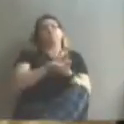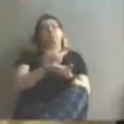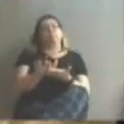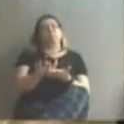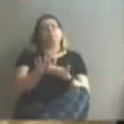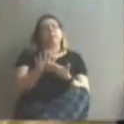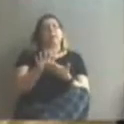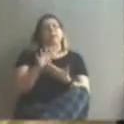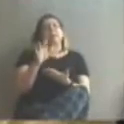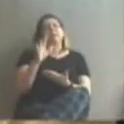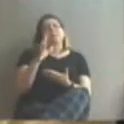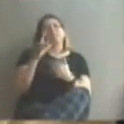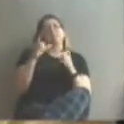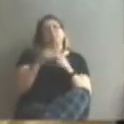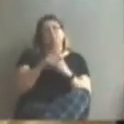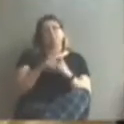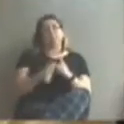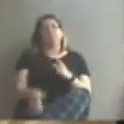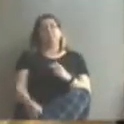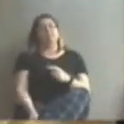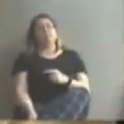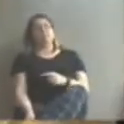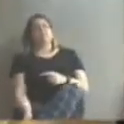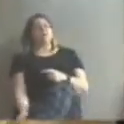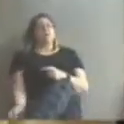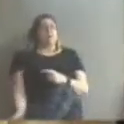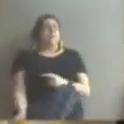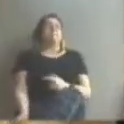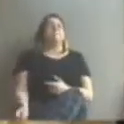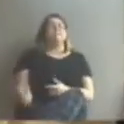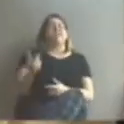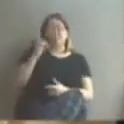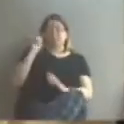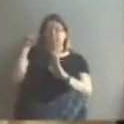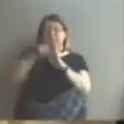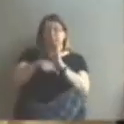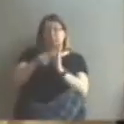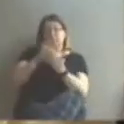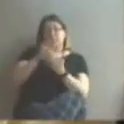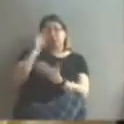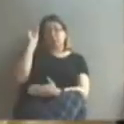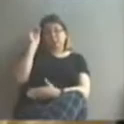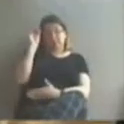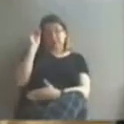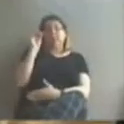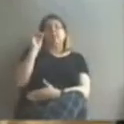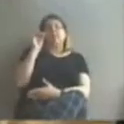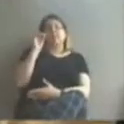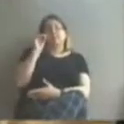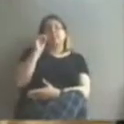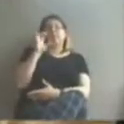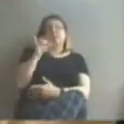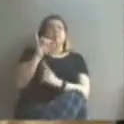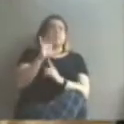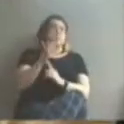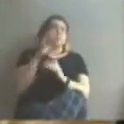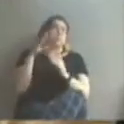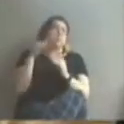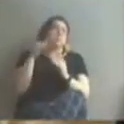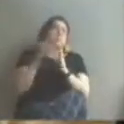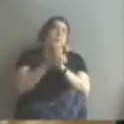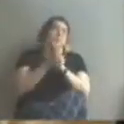Porter. To jump right into your question around deeper learning, reference and connection to cultural